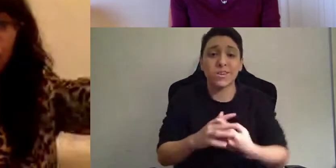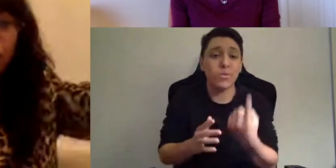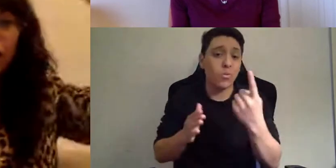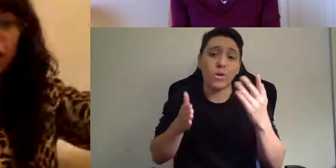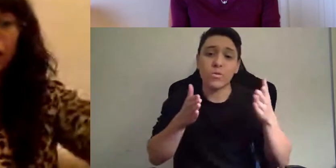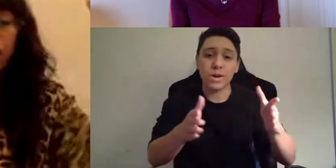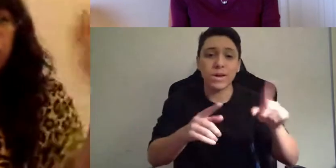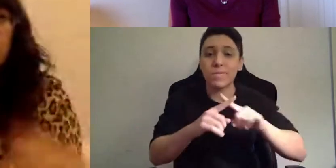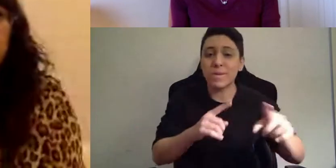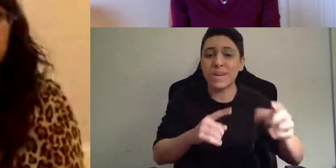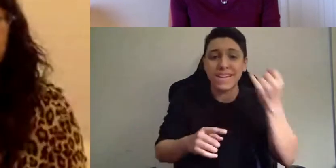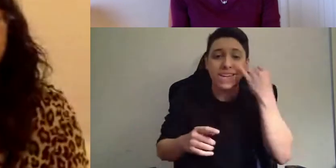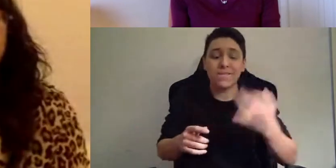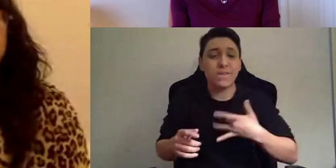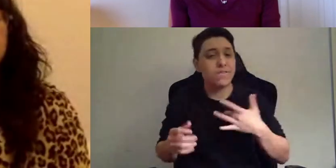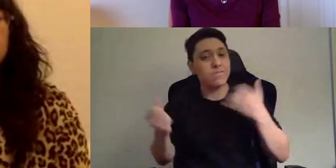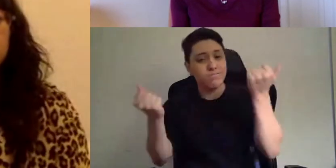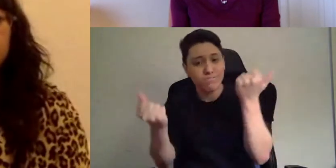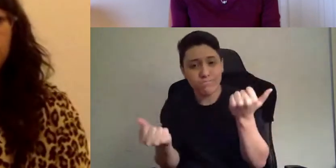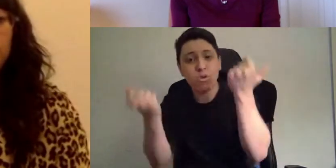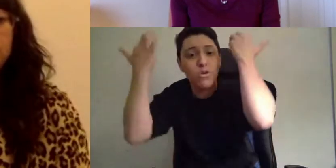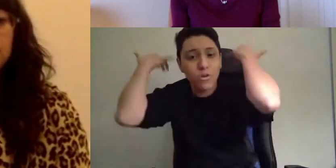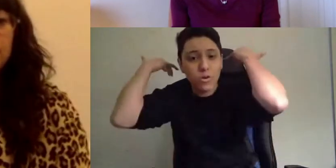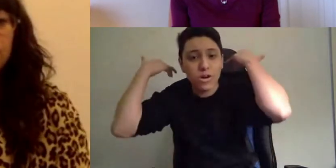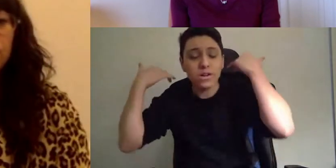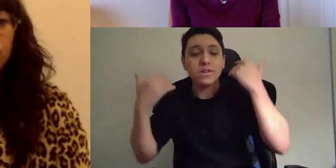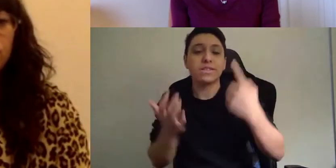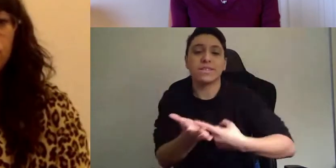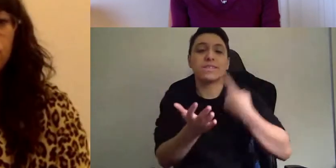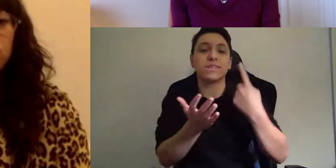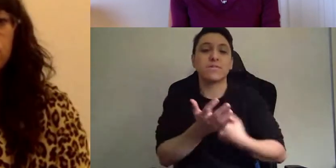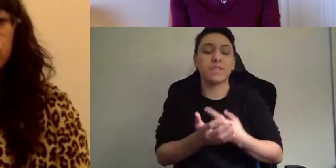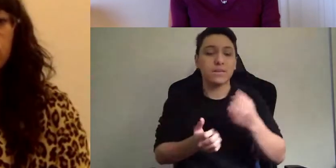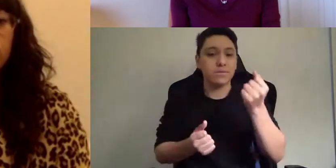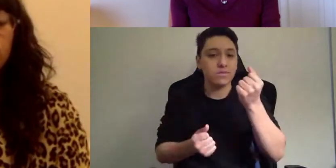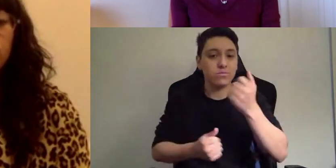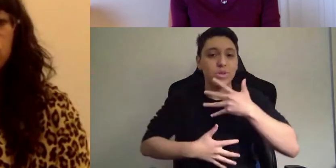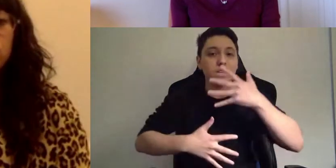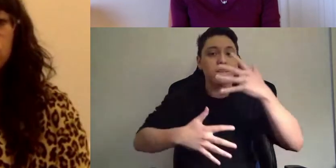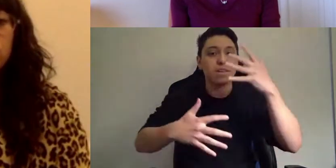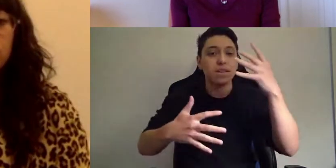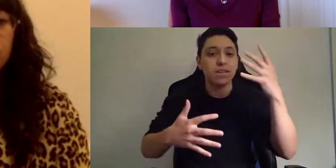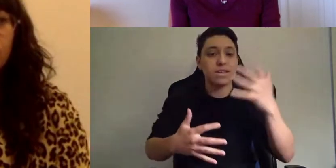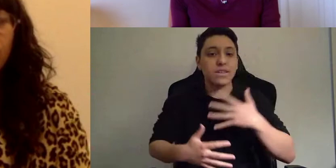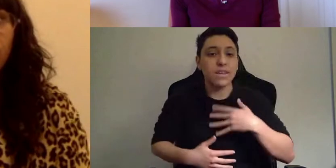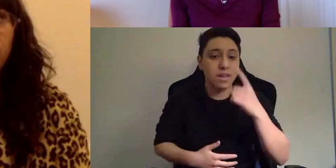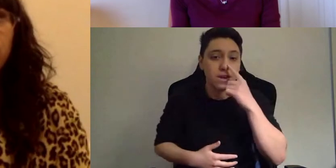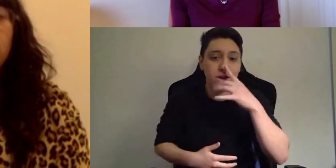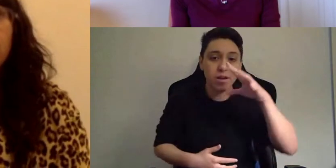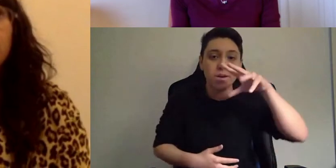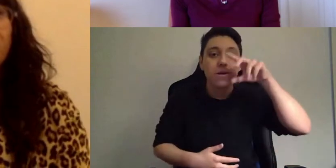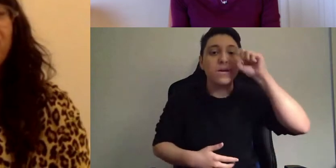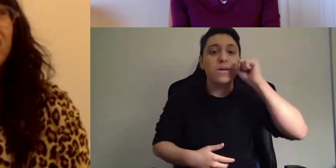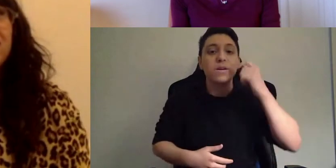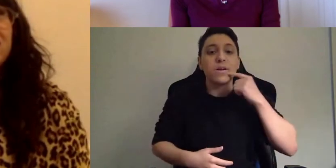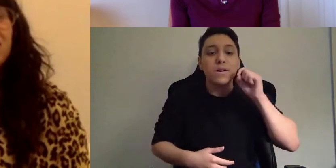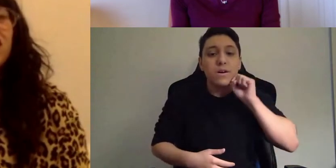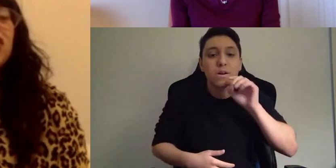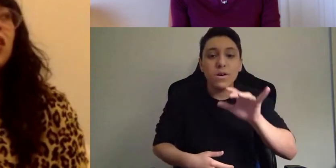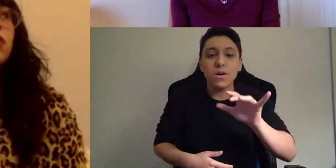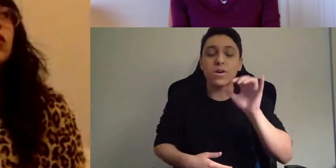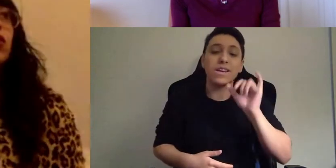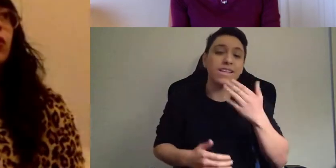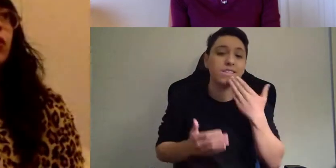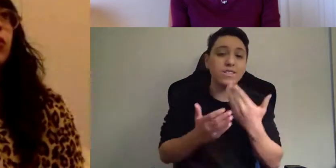you're really up here, like taking some deep breaths, like in through your nose, out through your nose, those can be good.